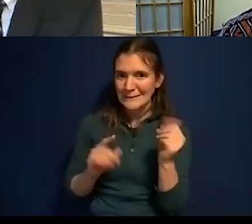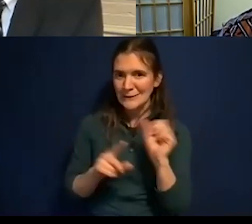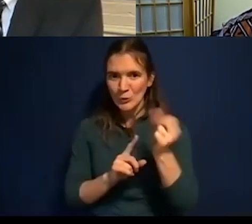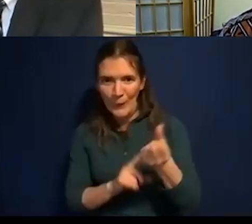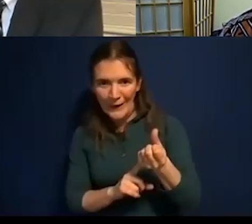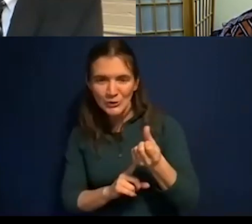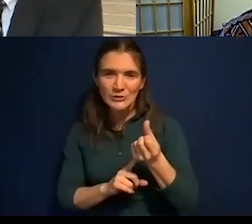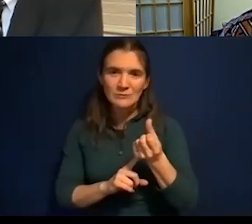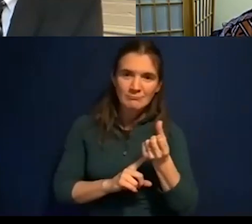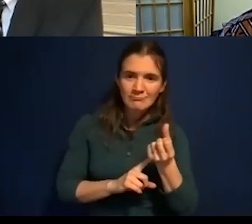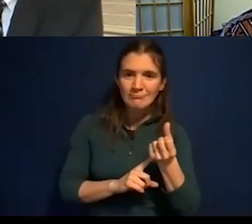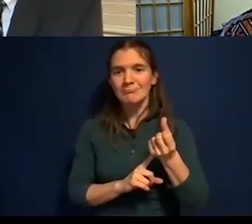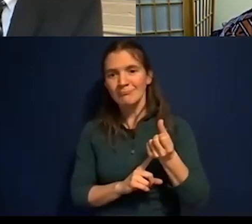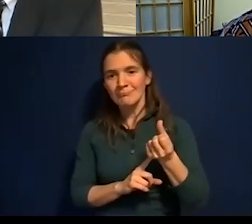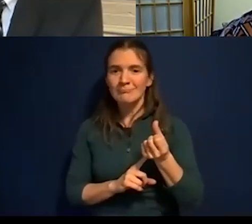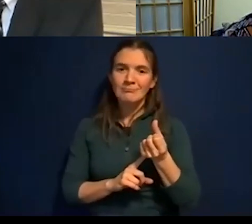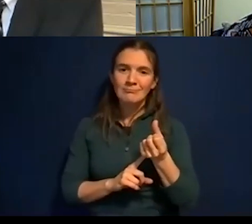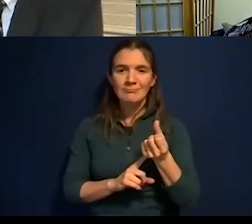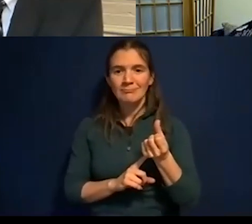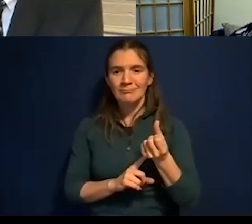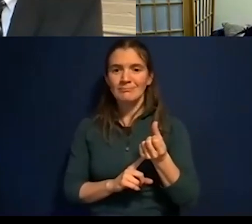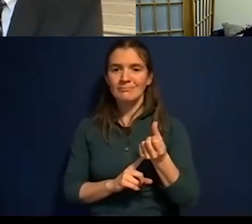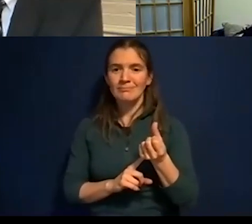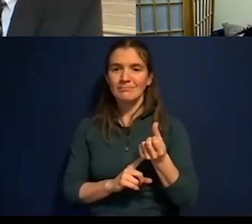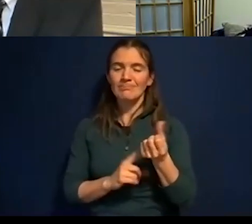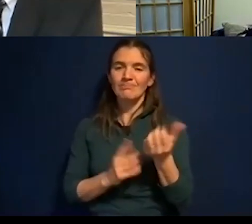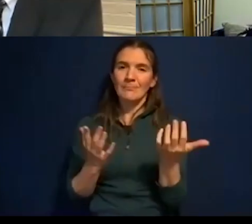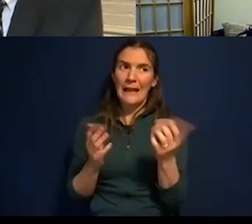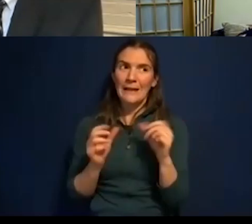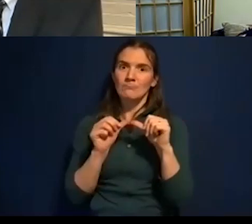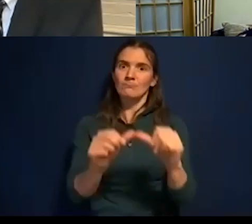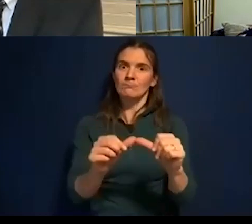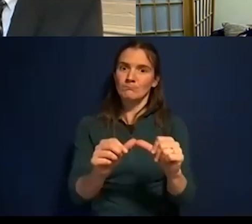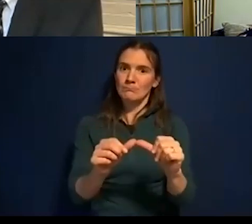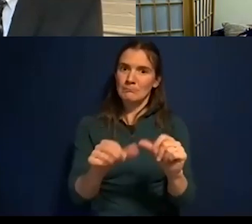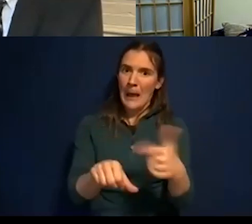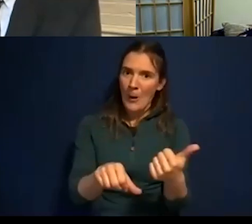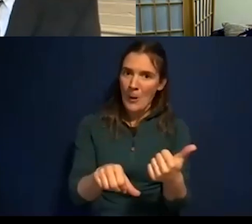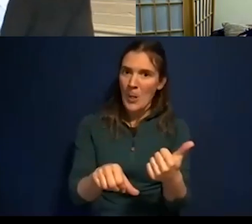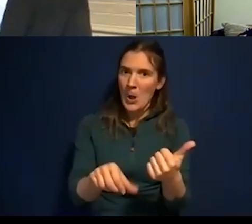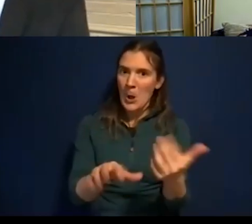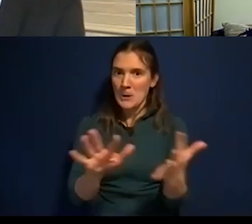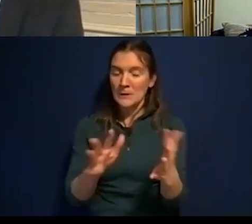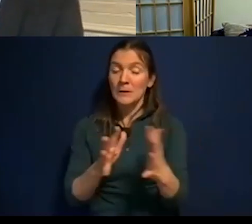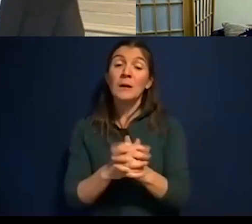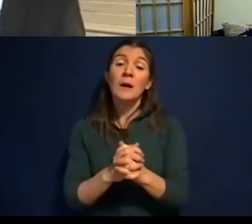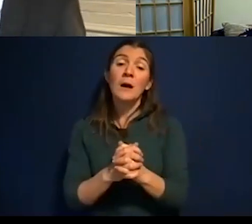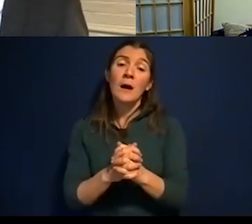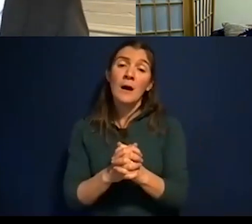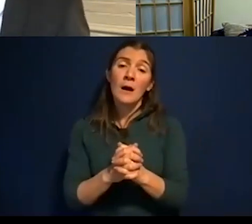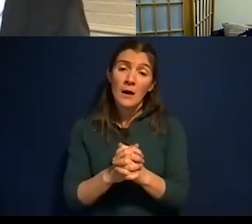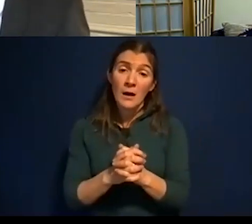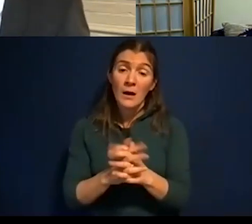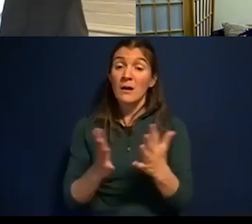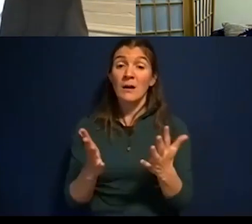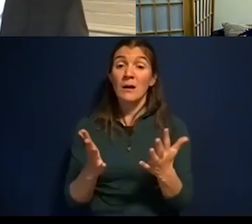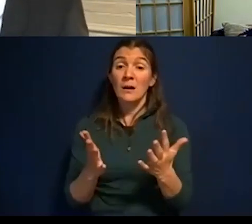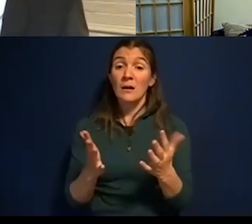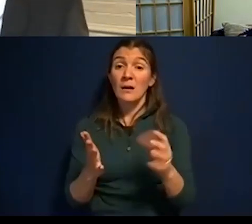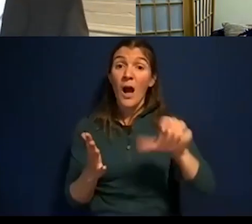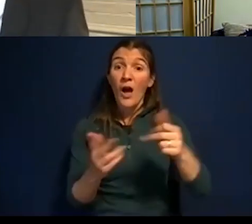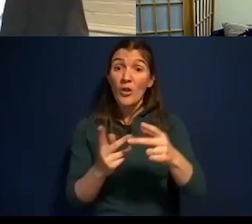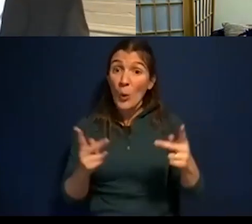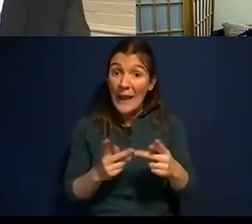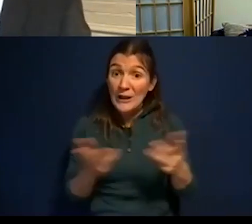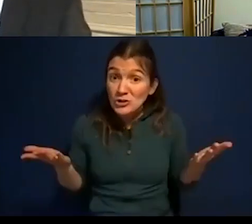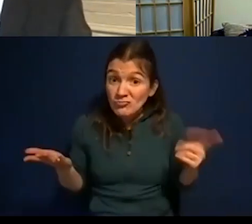degree of sort of until further notice might be attached to this, is the potential for other locations,